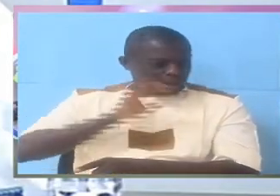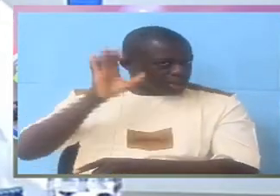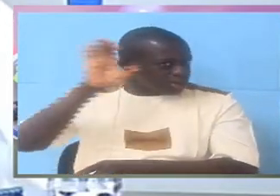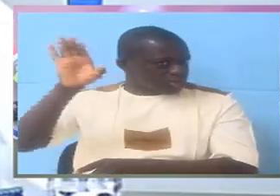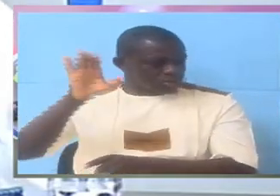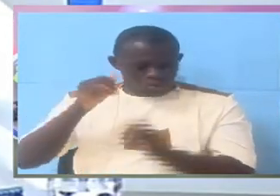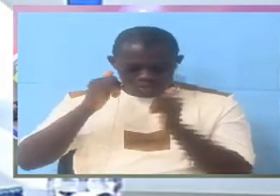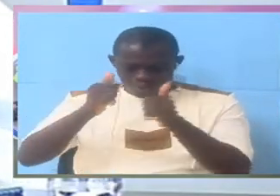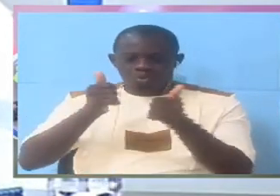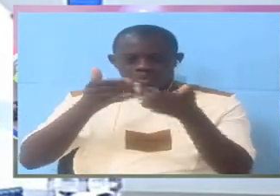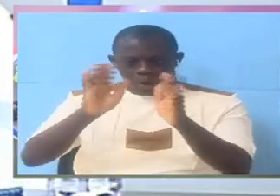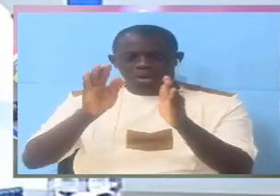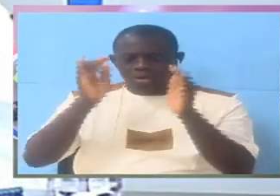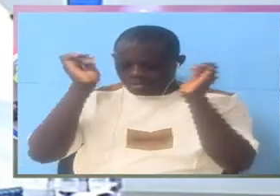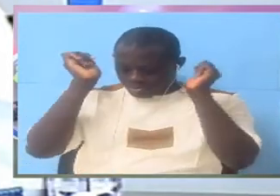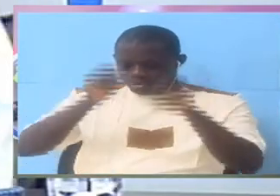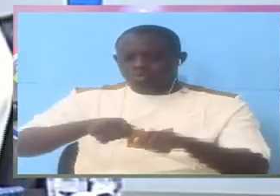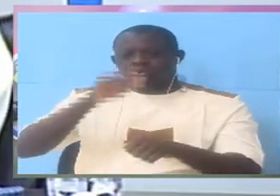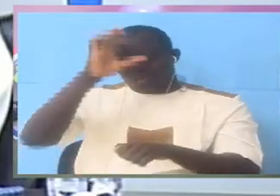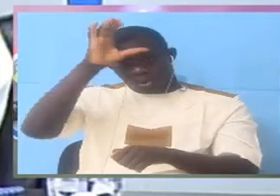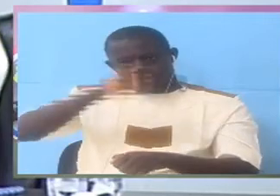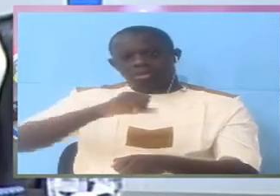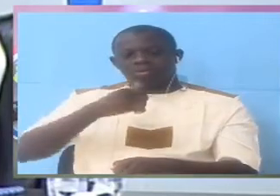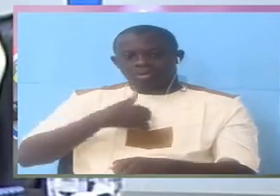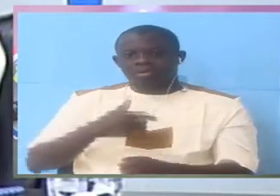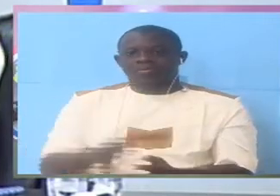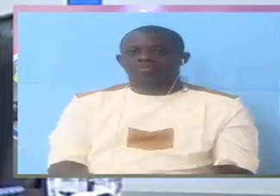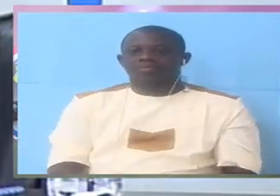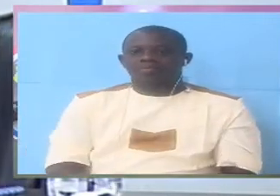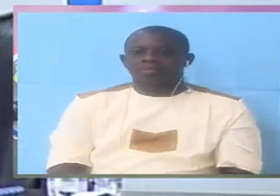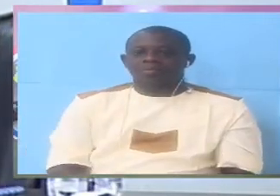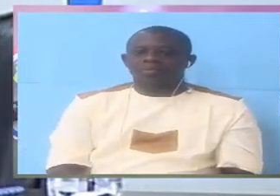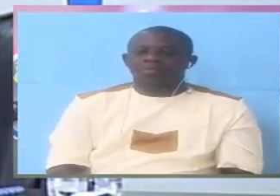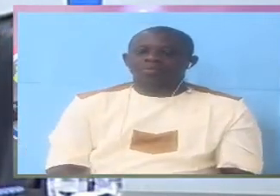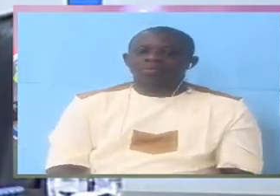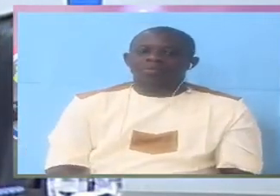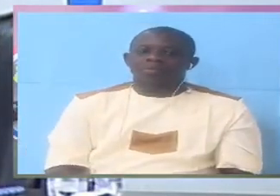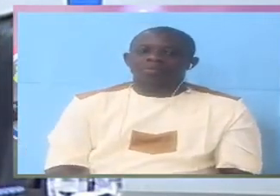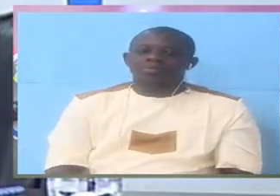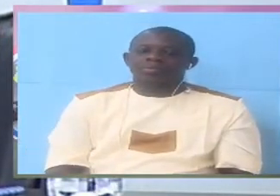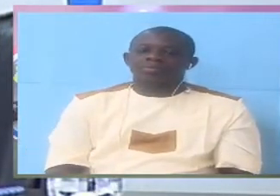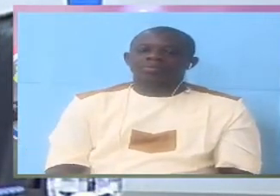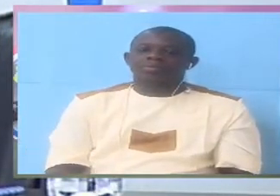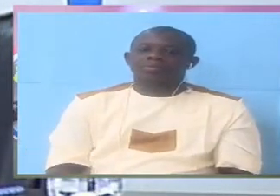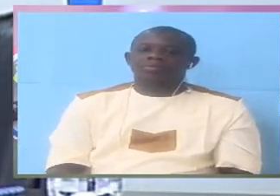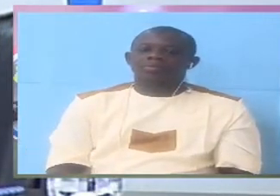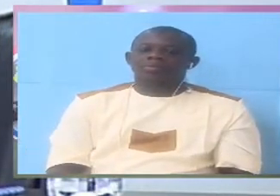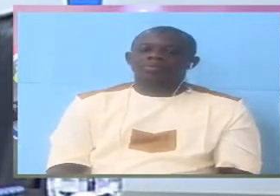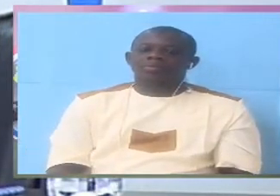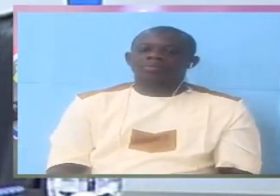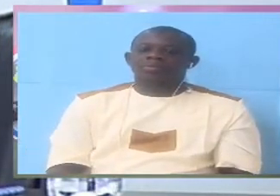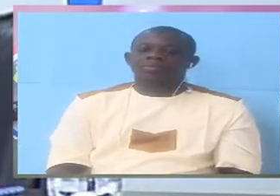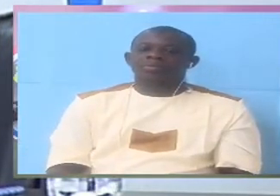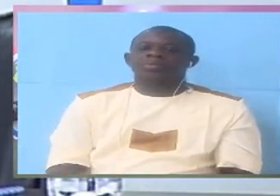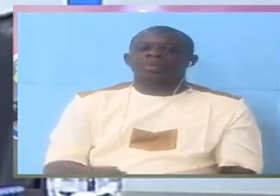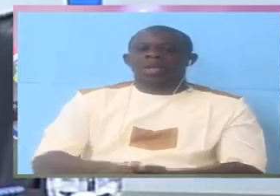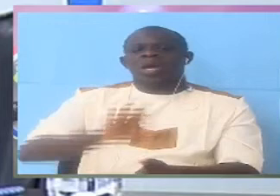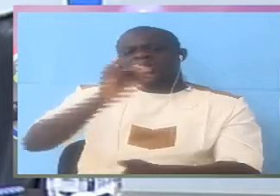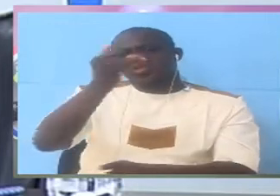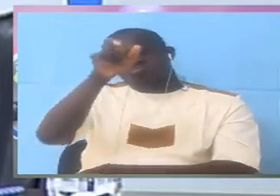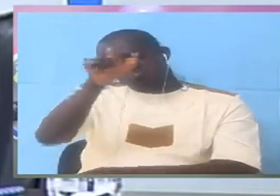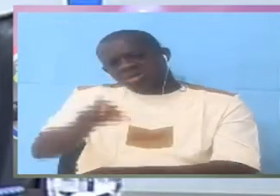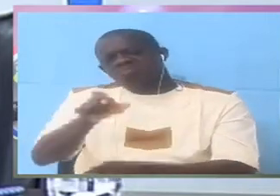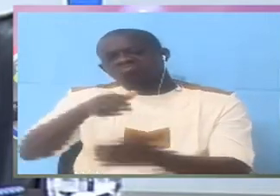Like, yes, he went out, they picked somebody who is supposed to